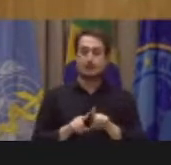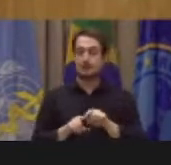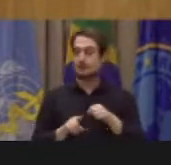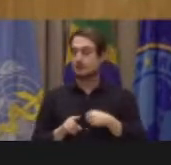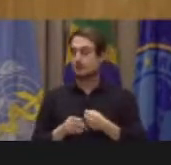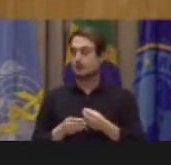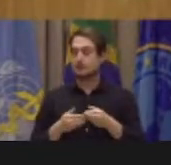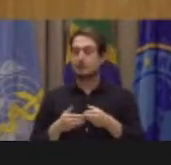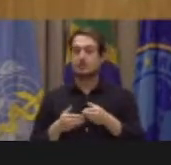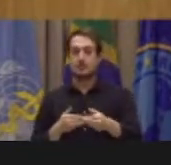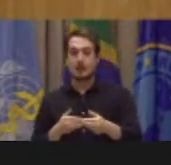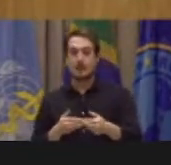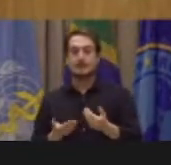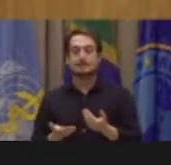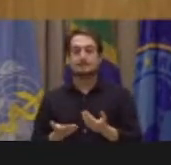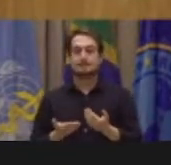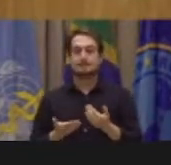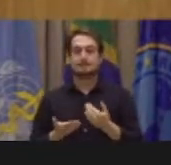behavior